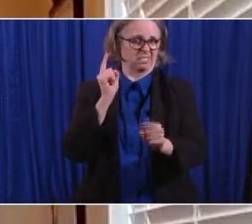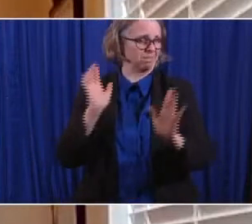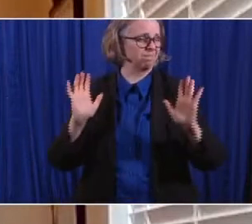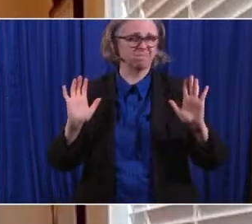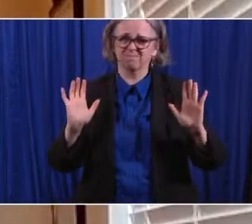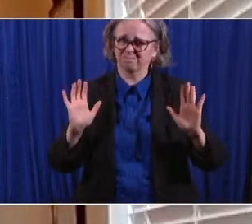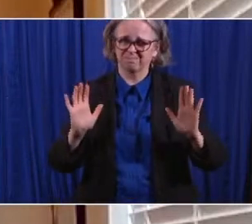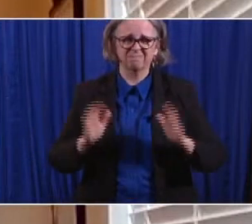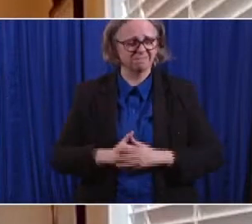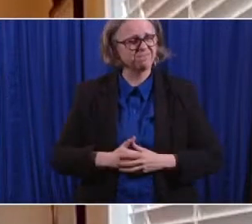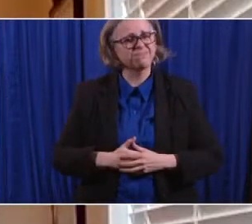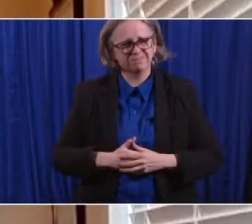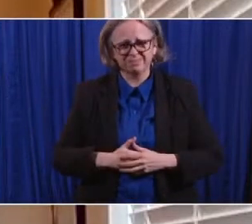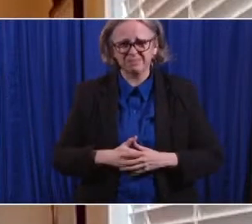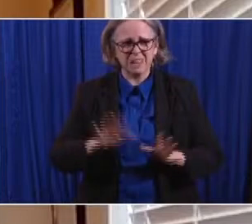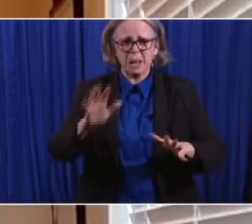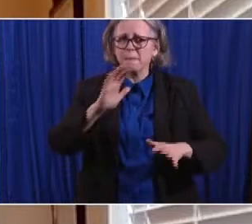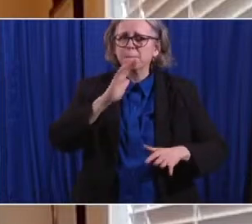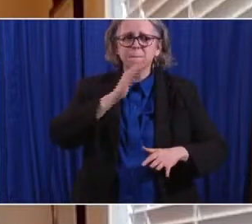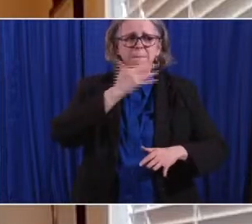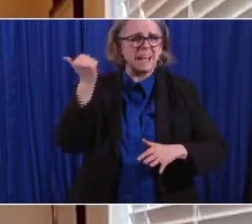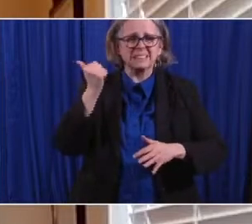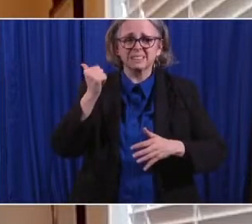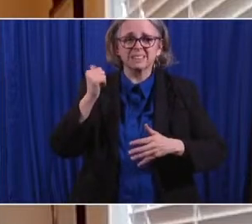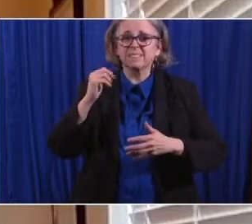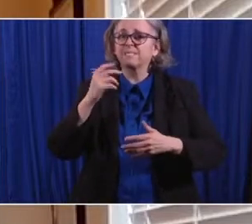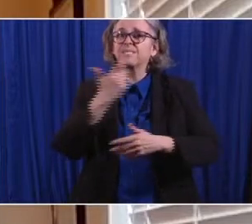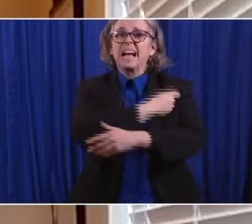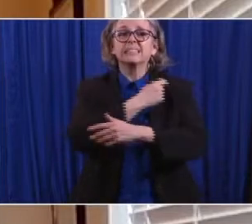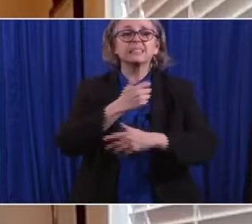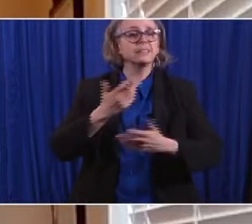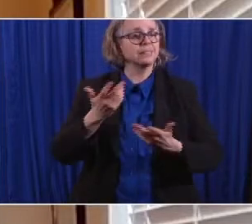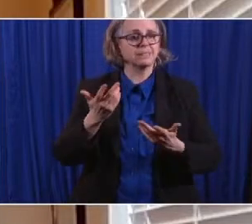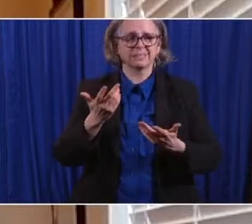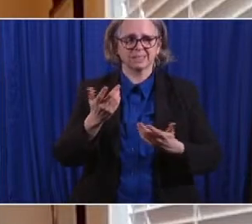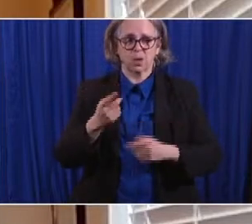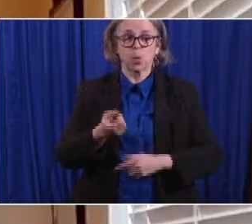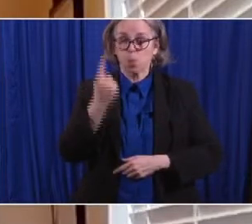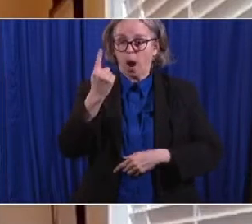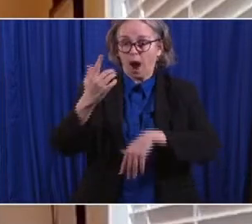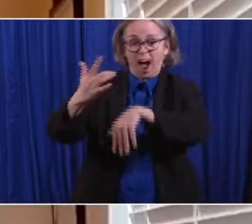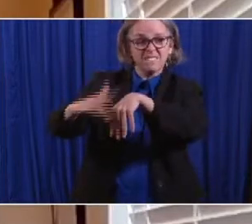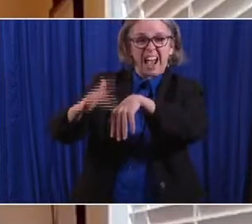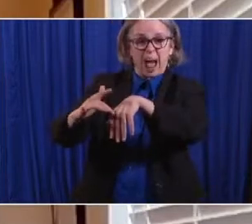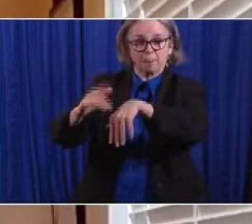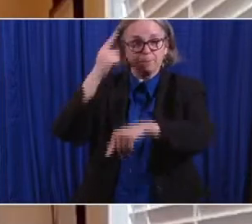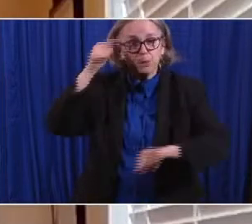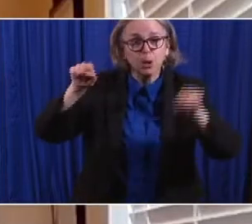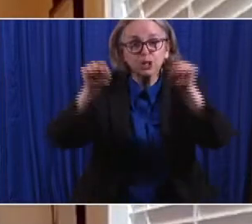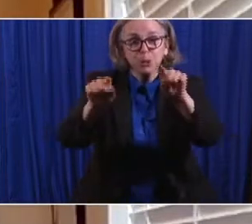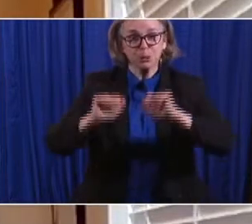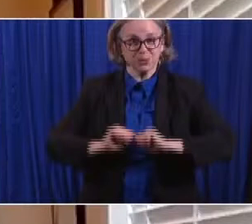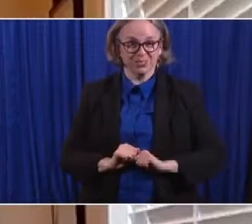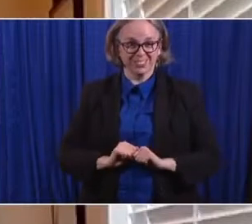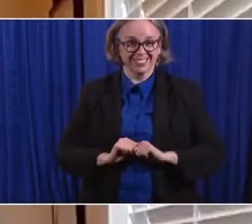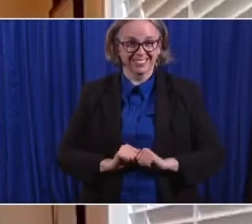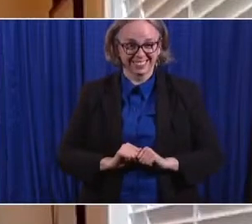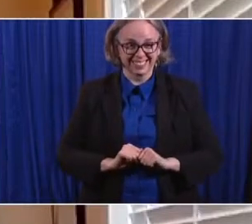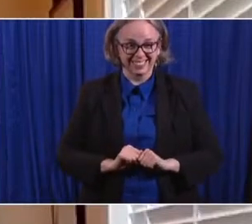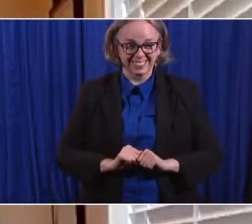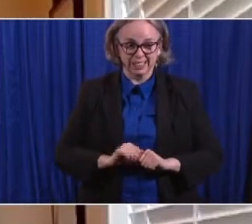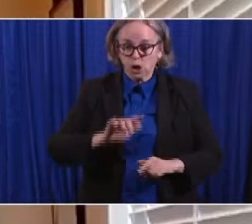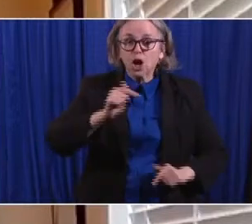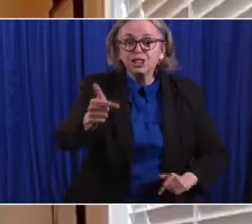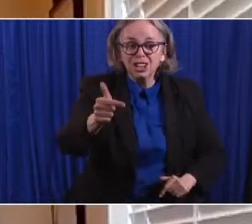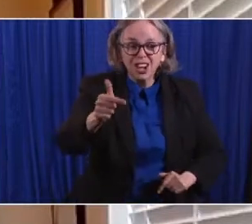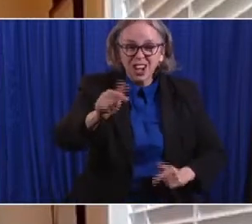best vaccine to get is the one that is available. When it's your turn, get in line and get your